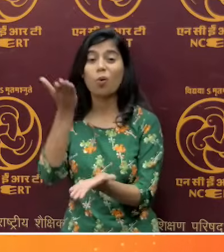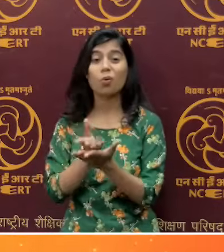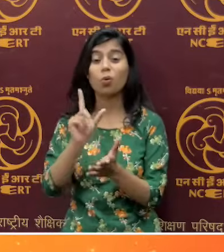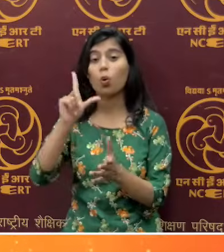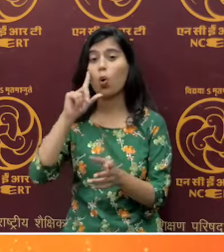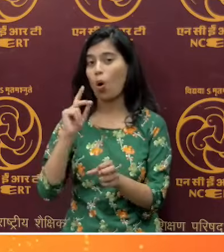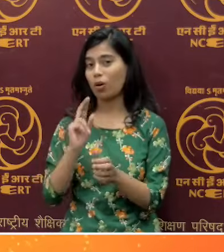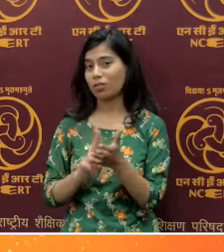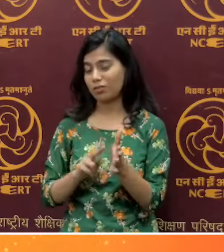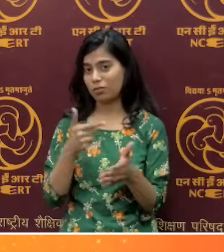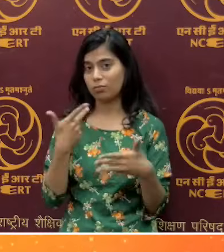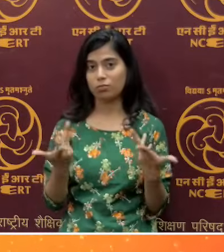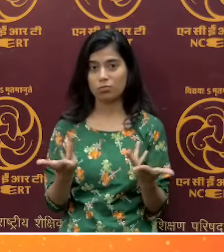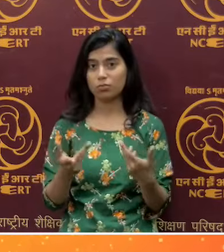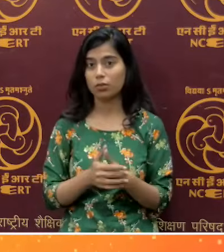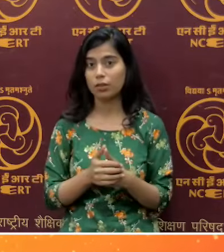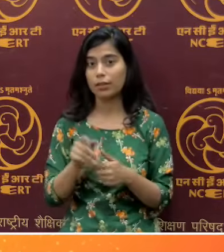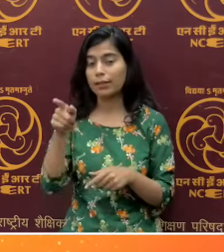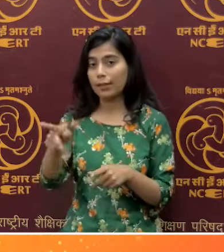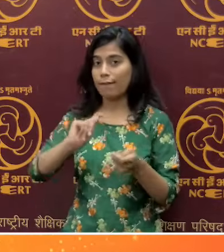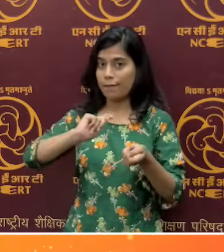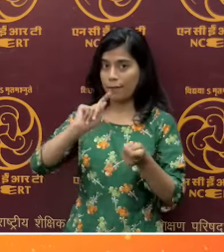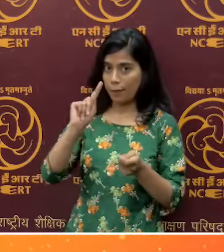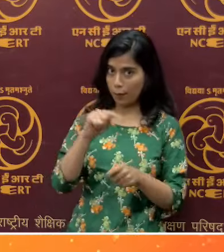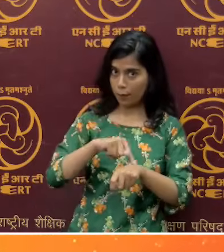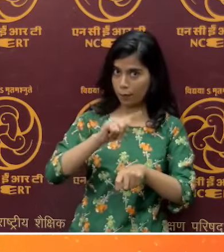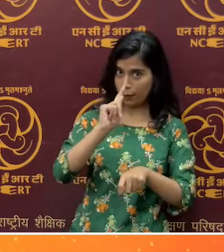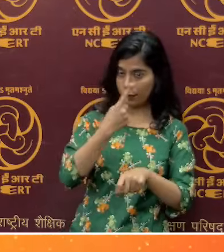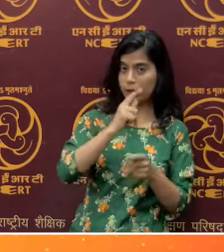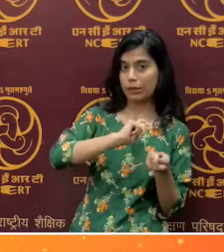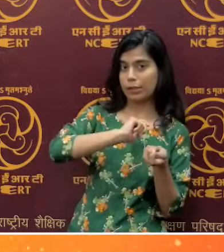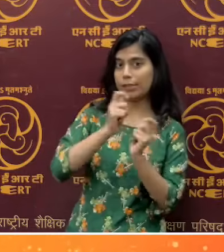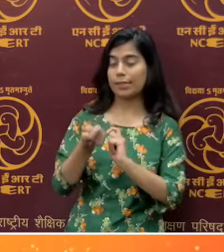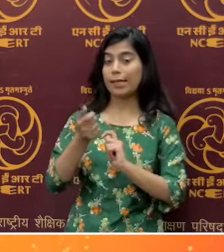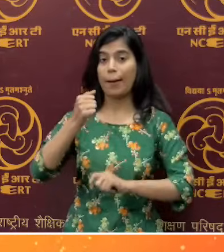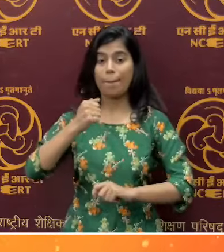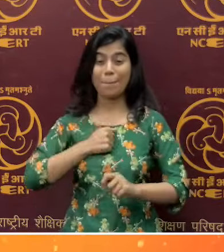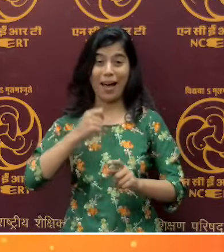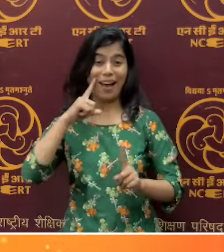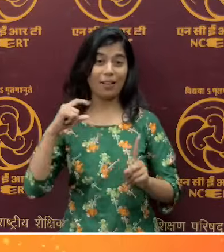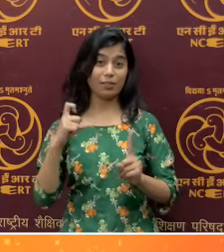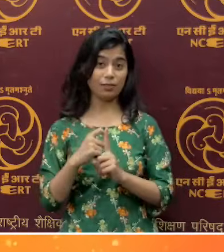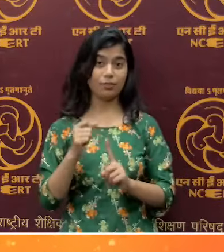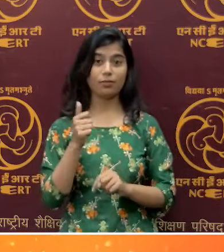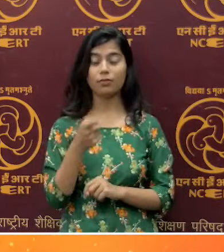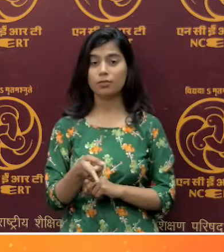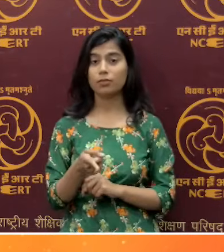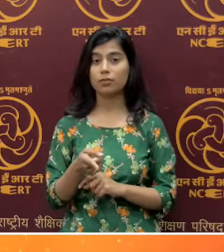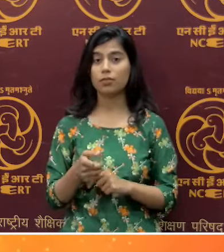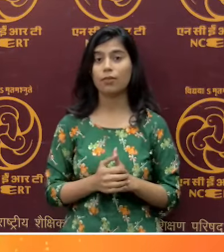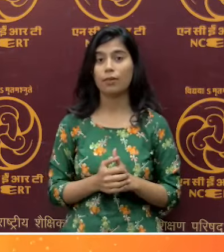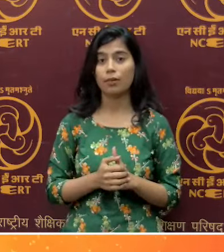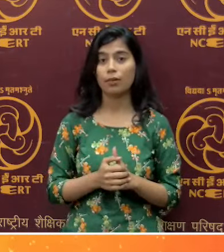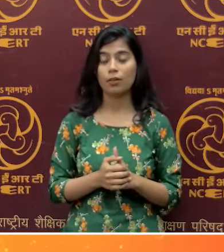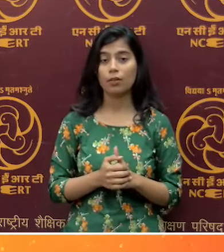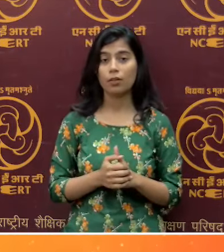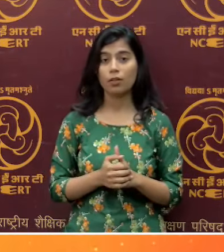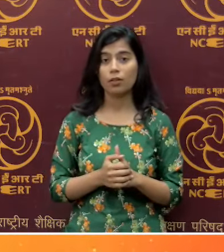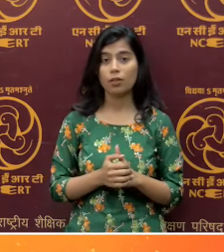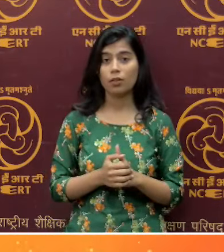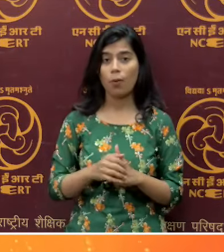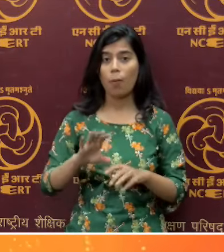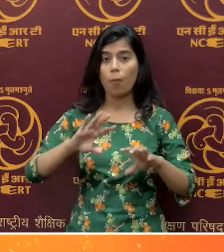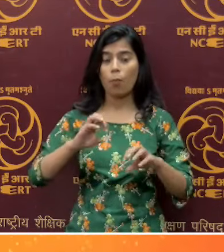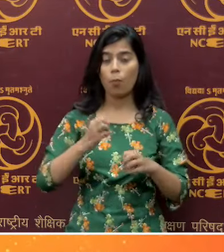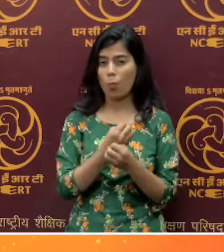Yeah. So for that they have to change their detail in the Meri Pehchaan. Okay. Let's say what happened mostly in a